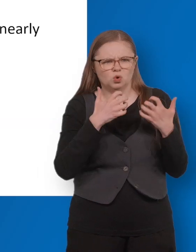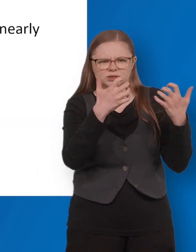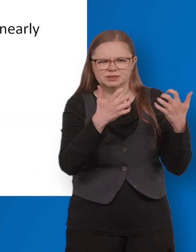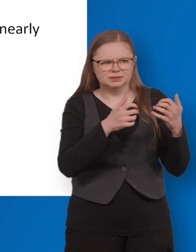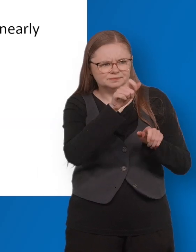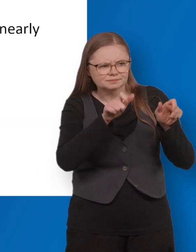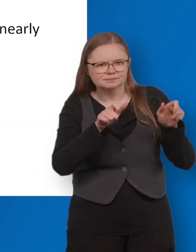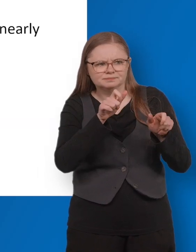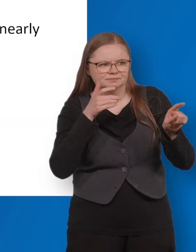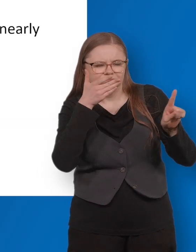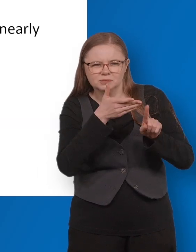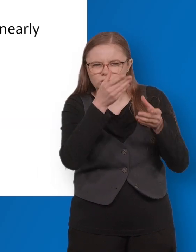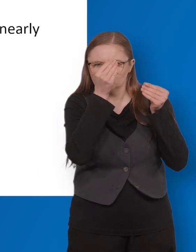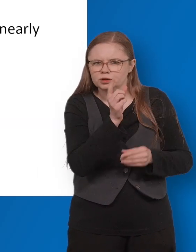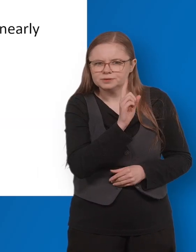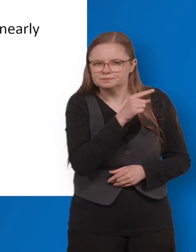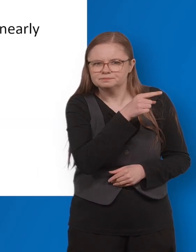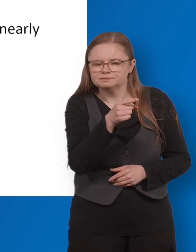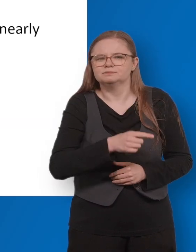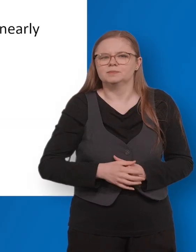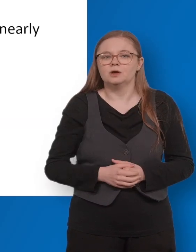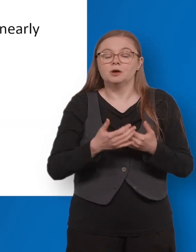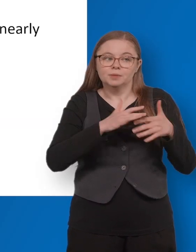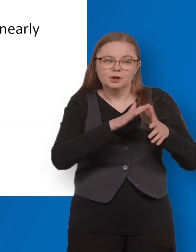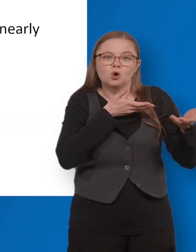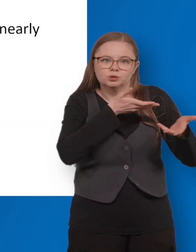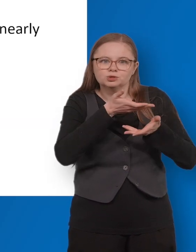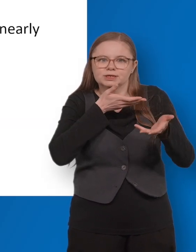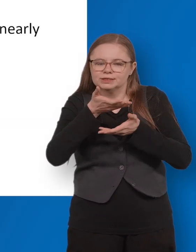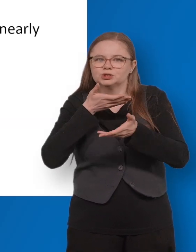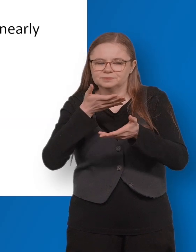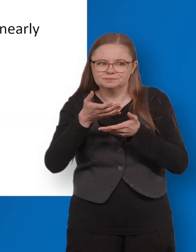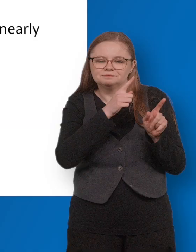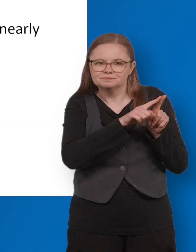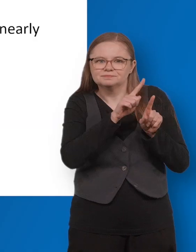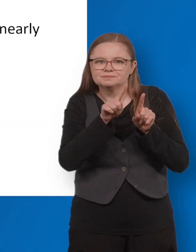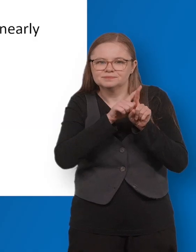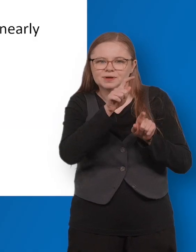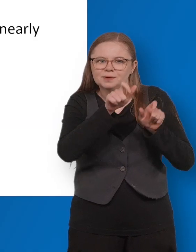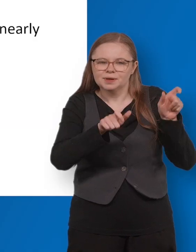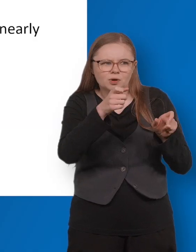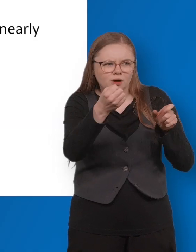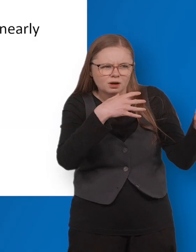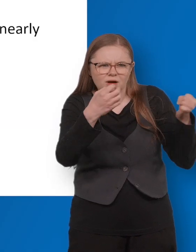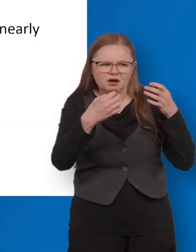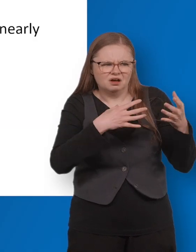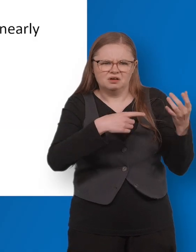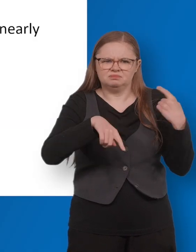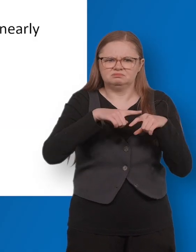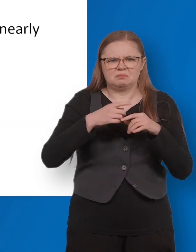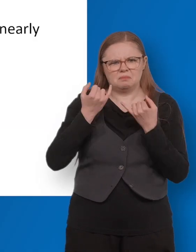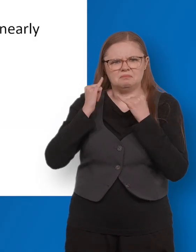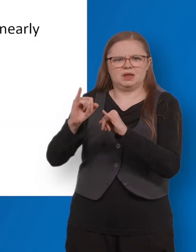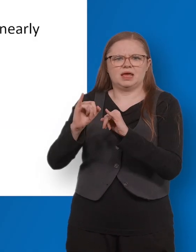that we had with people, there was a lot of blaming of line managers that they don't know.